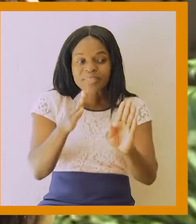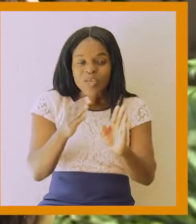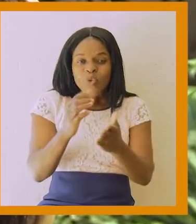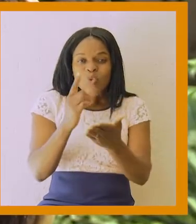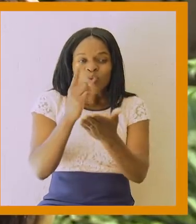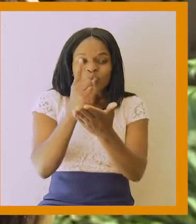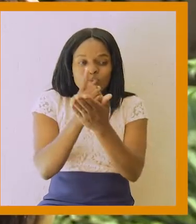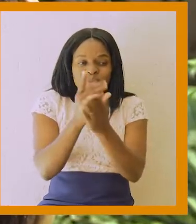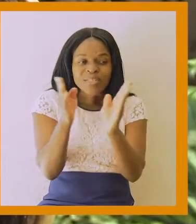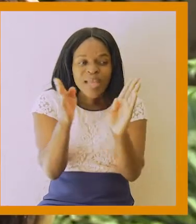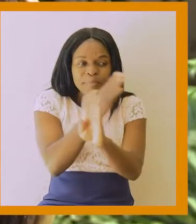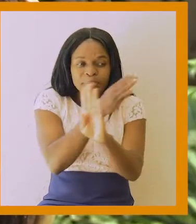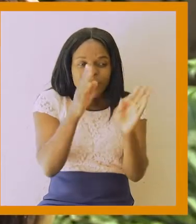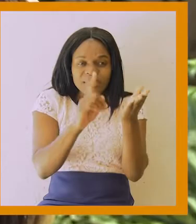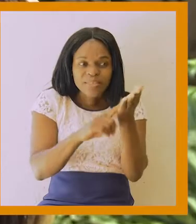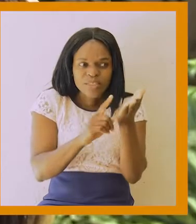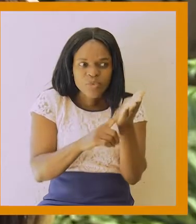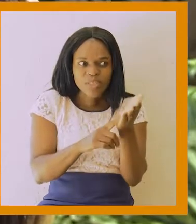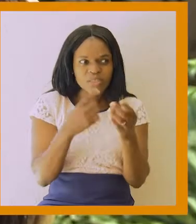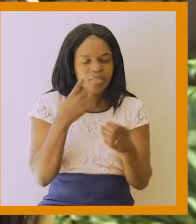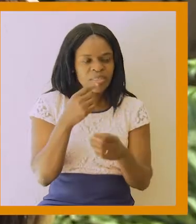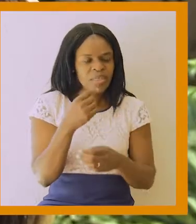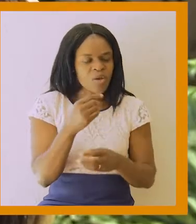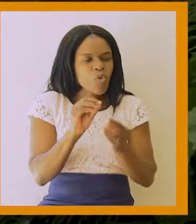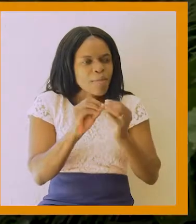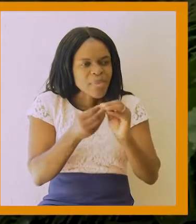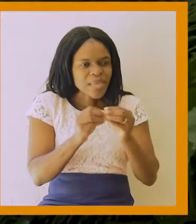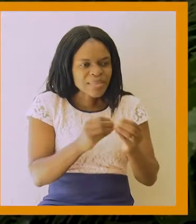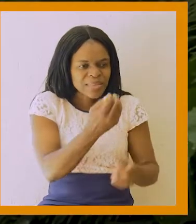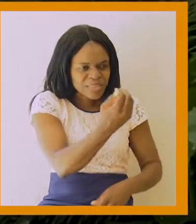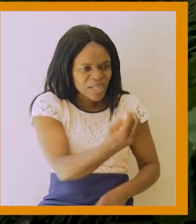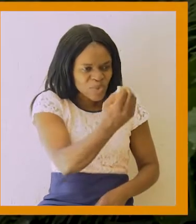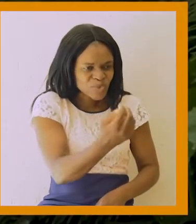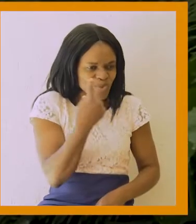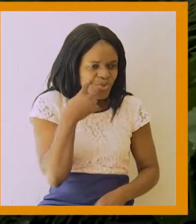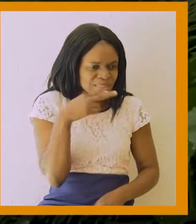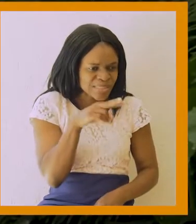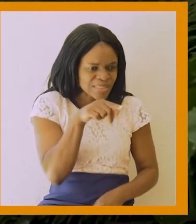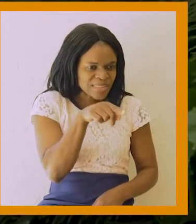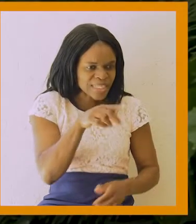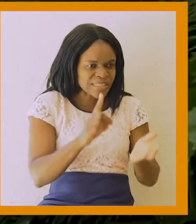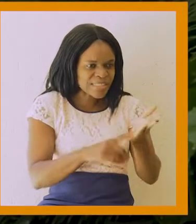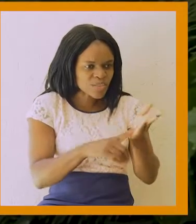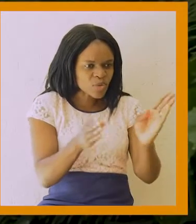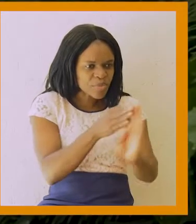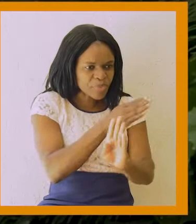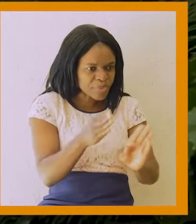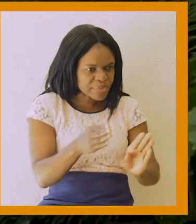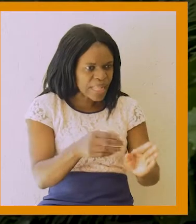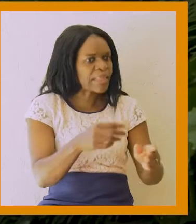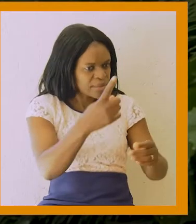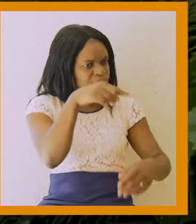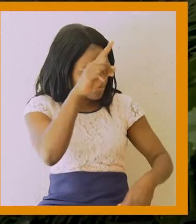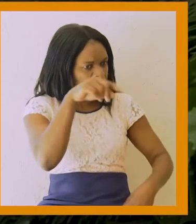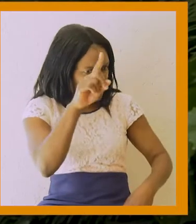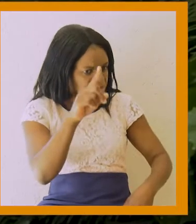will do it in such a way that the child sees it as normal. And